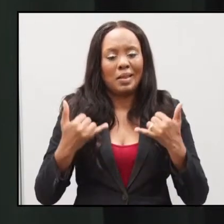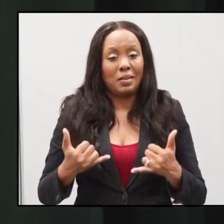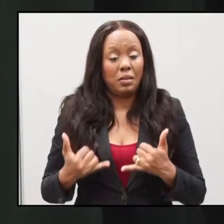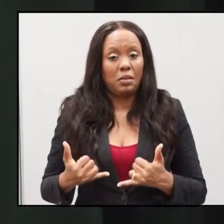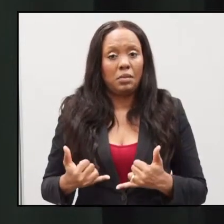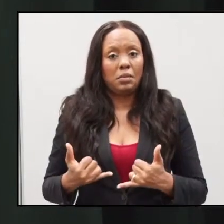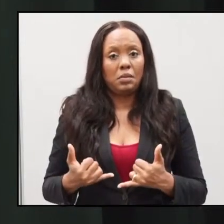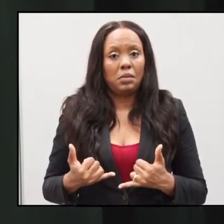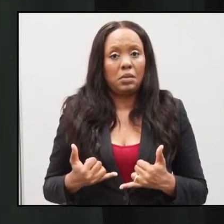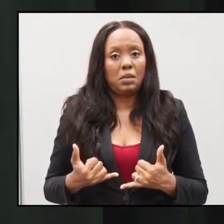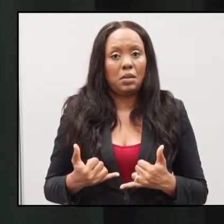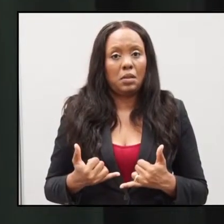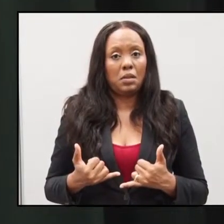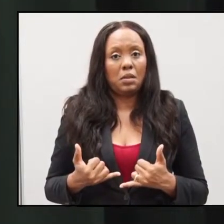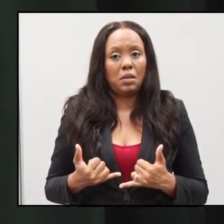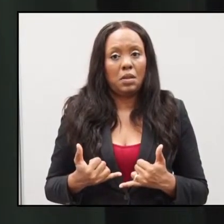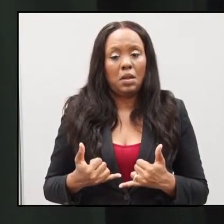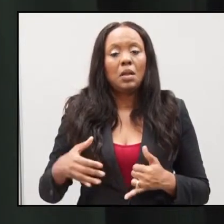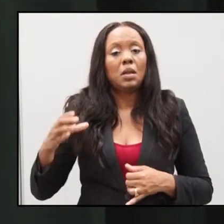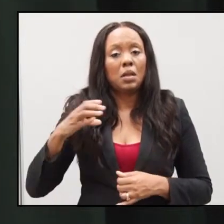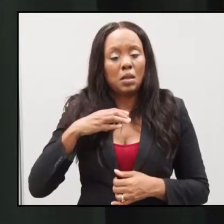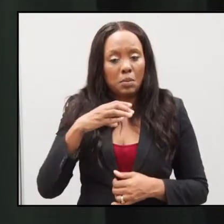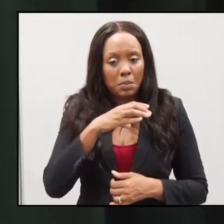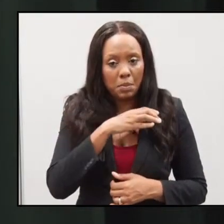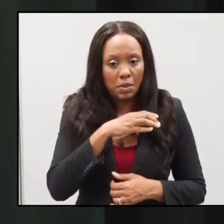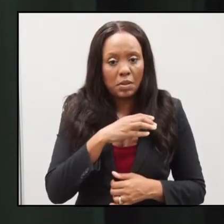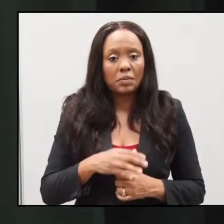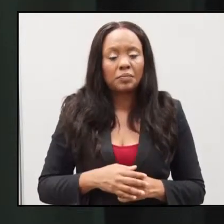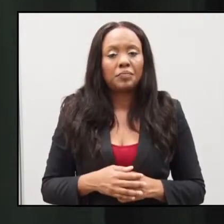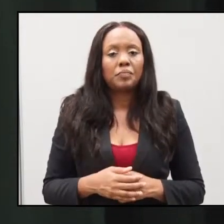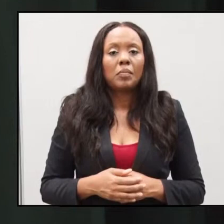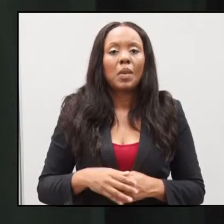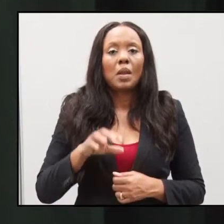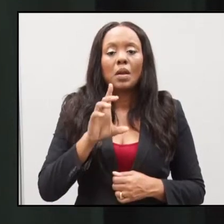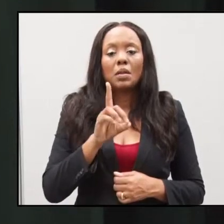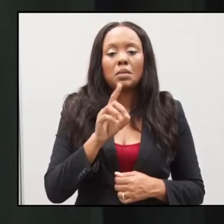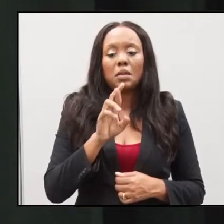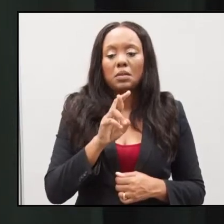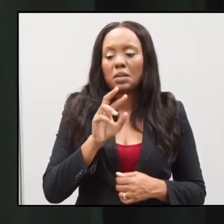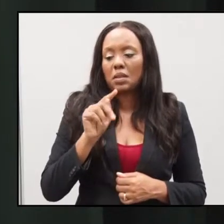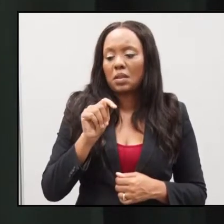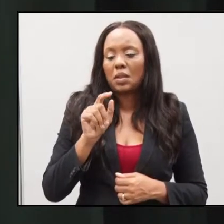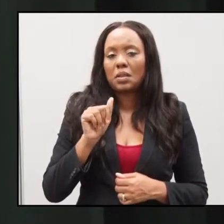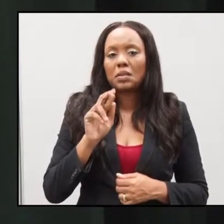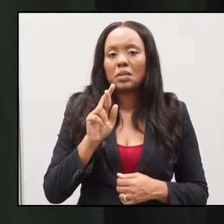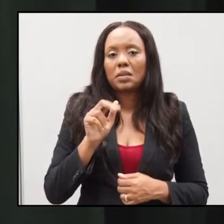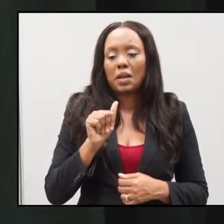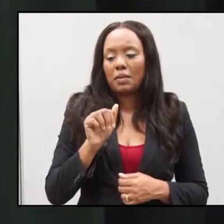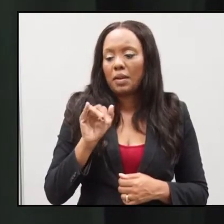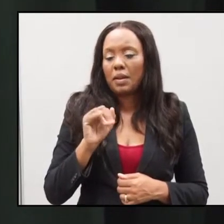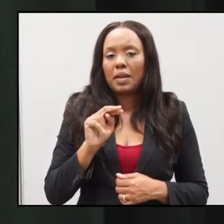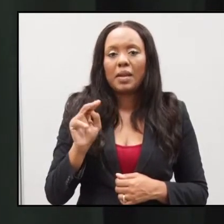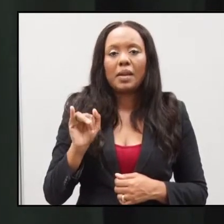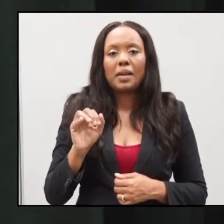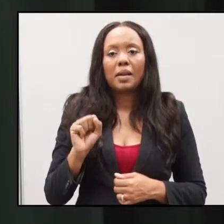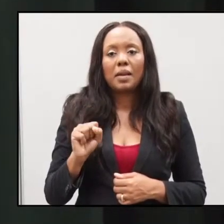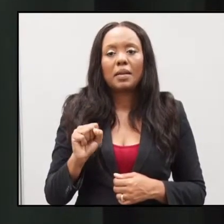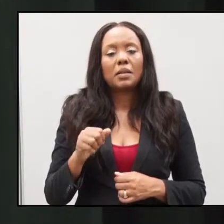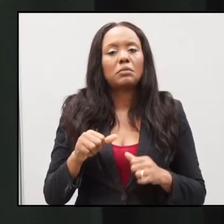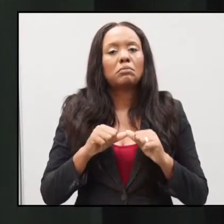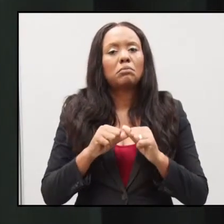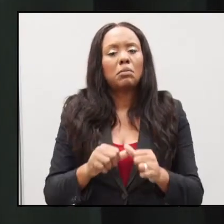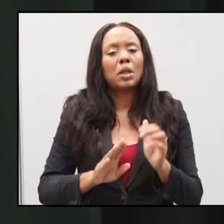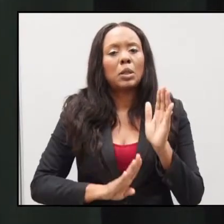Enslaved Newton Burial Ground Committee, chaired by Dr. Tara Innes, for continuing the planning and development process for Newton,